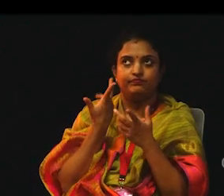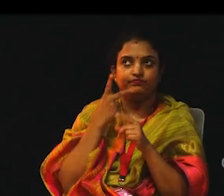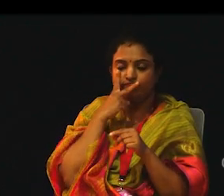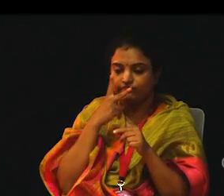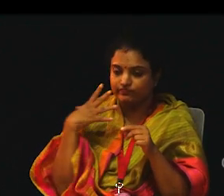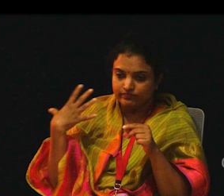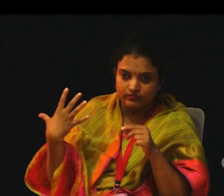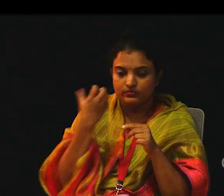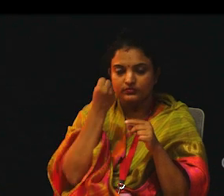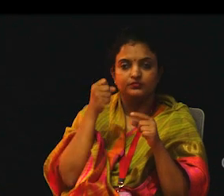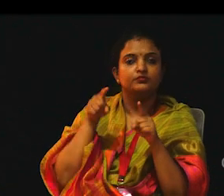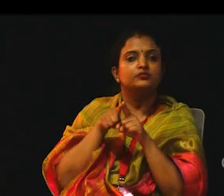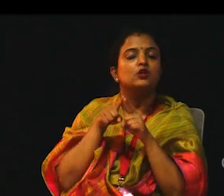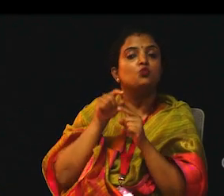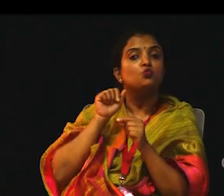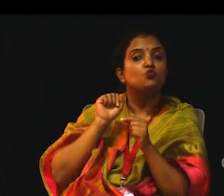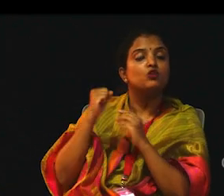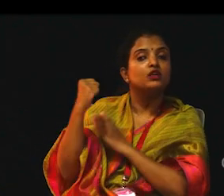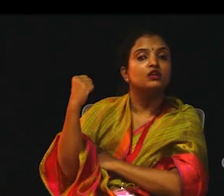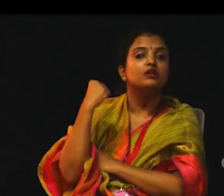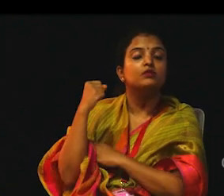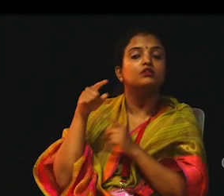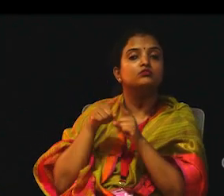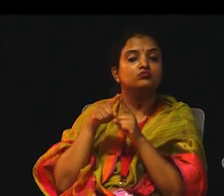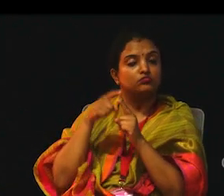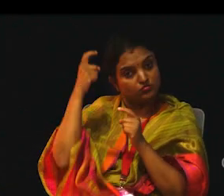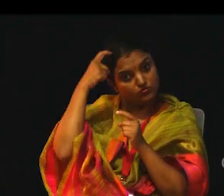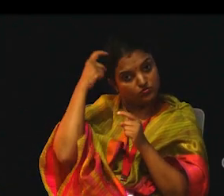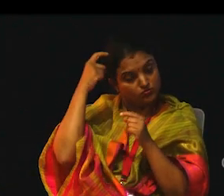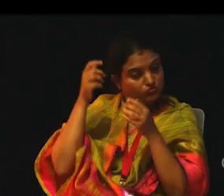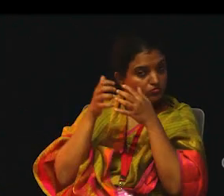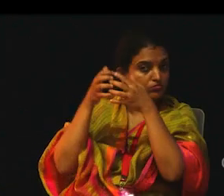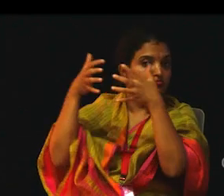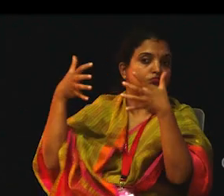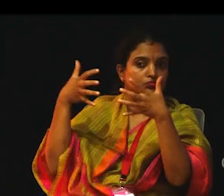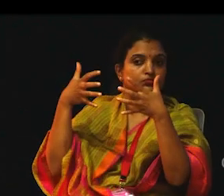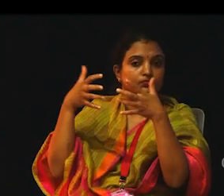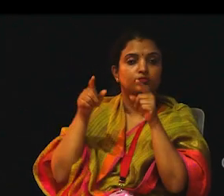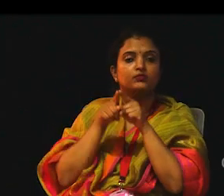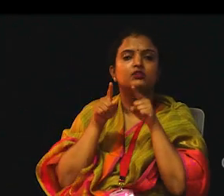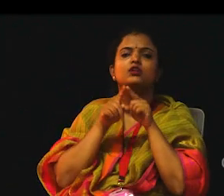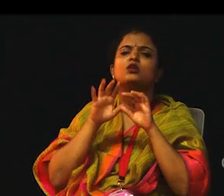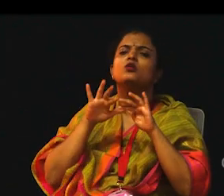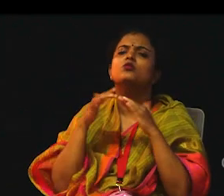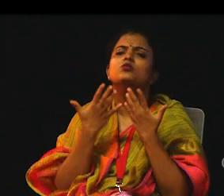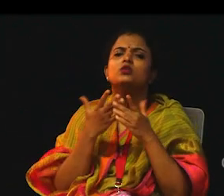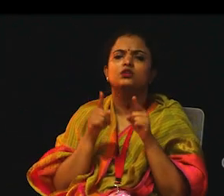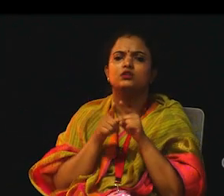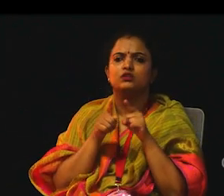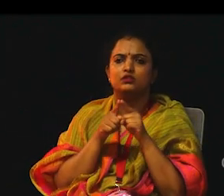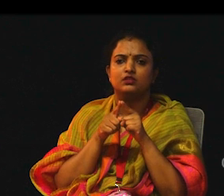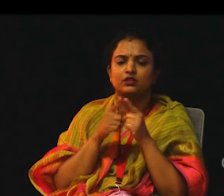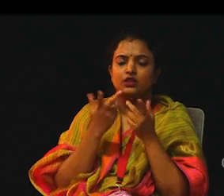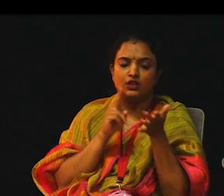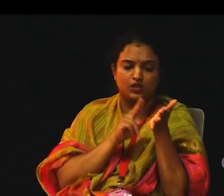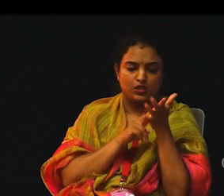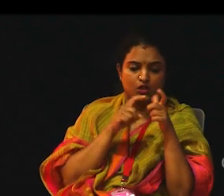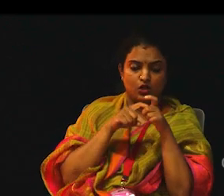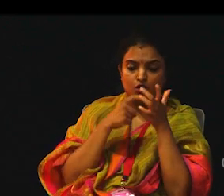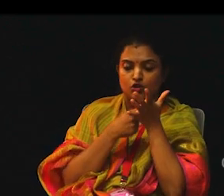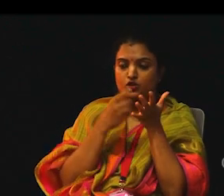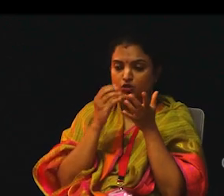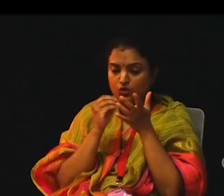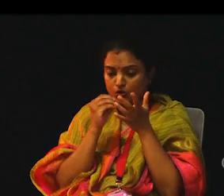recognizing the capacity of the brain to grow, or what is termed as